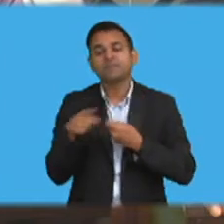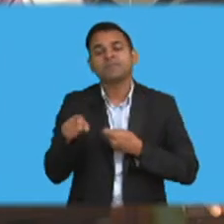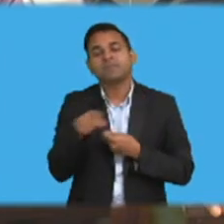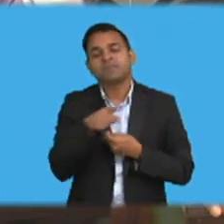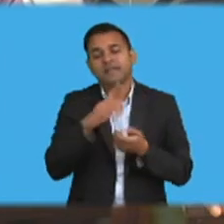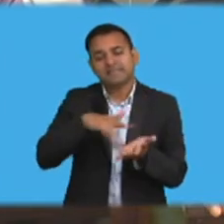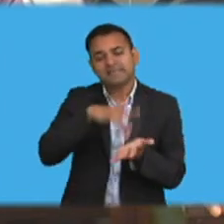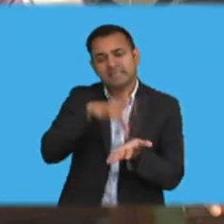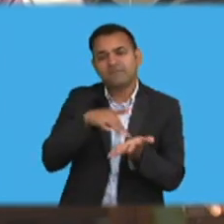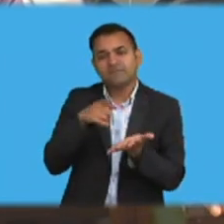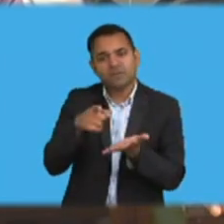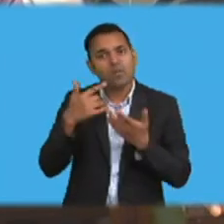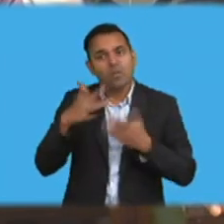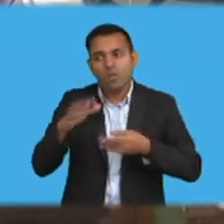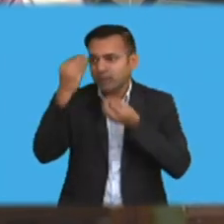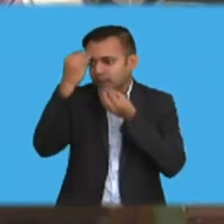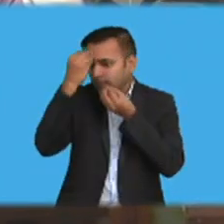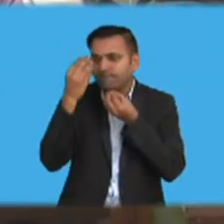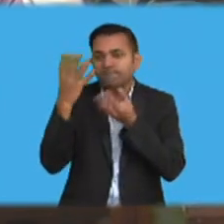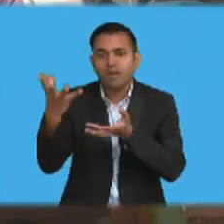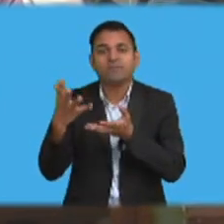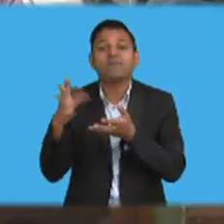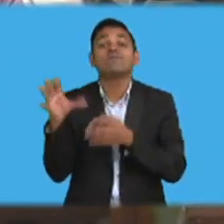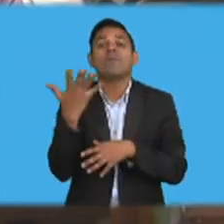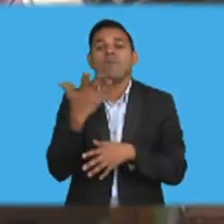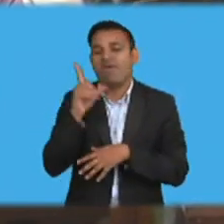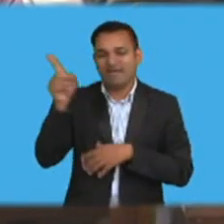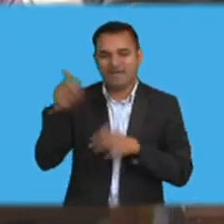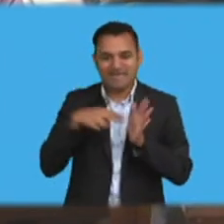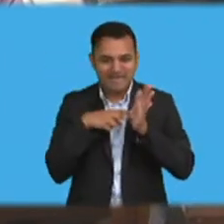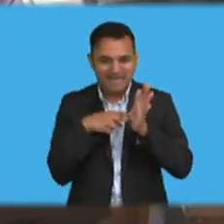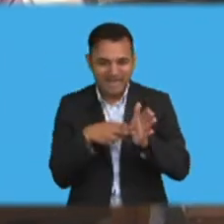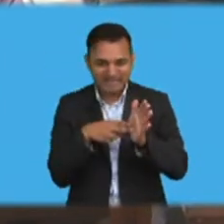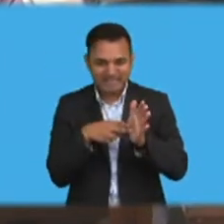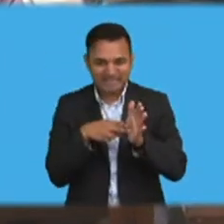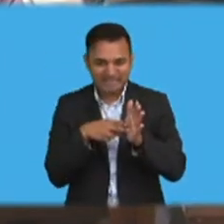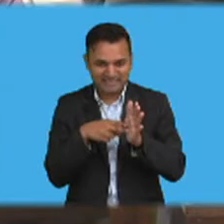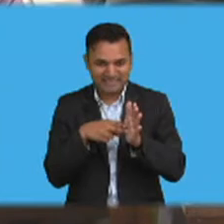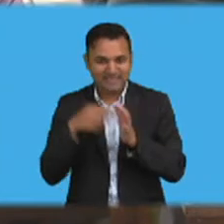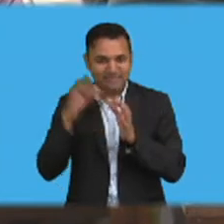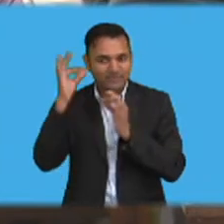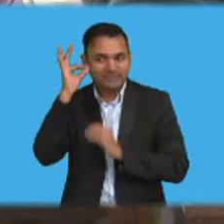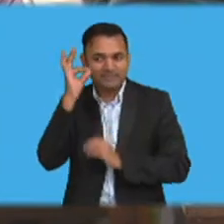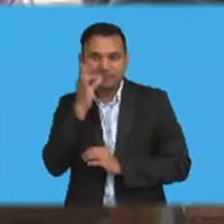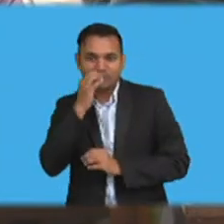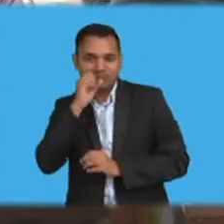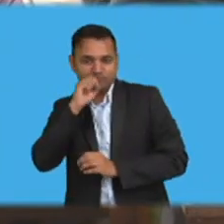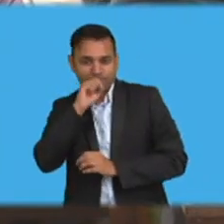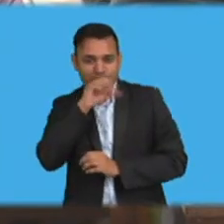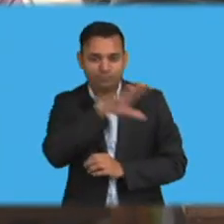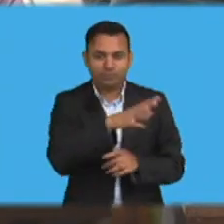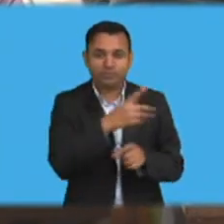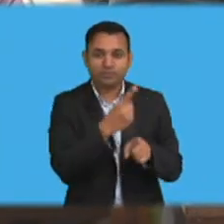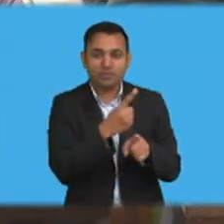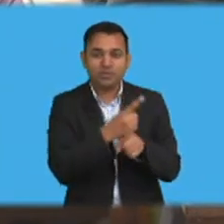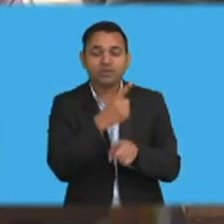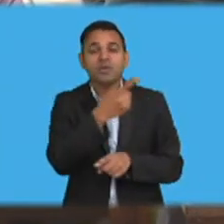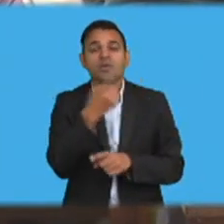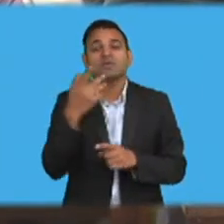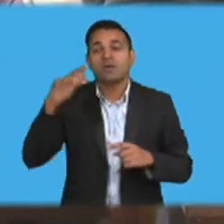Rescue Coordination Center, Nandi, on the 26th February that a Sunflower plane, registered aircraft Cessna